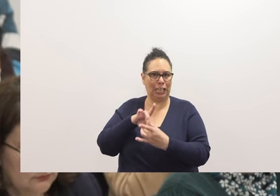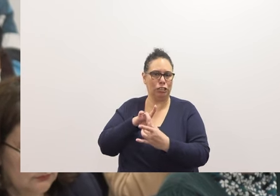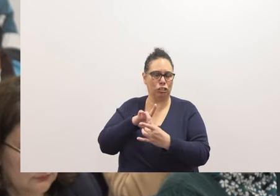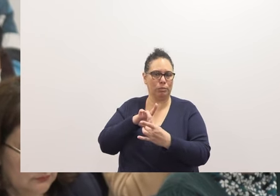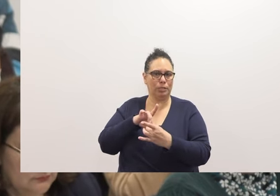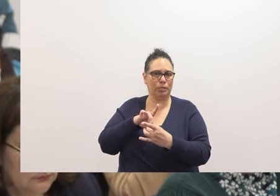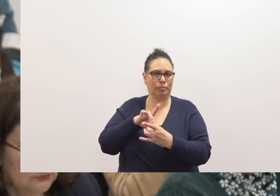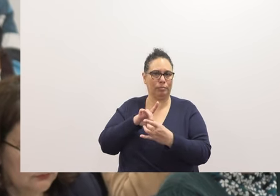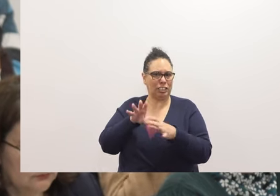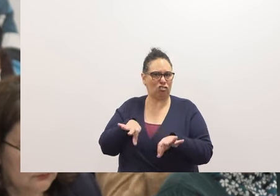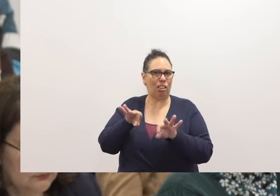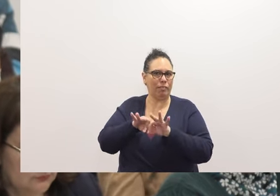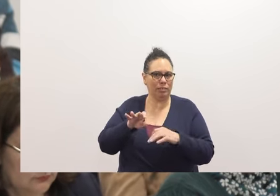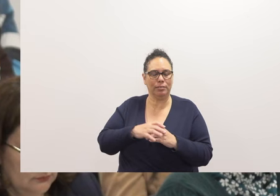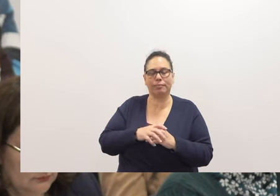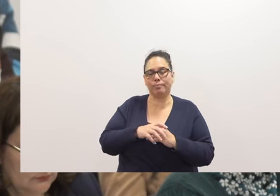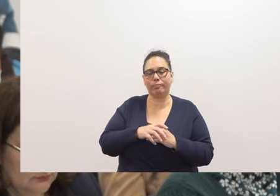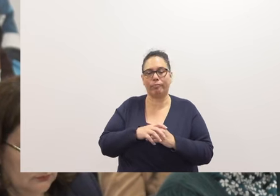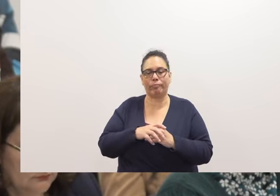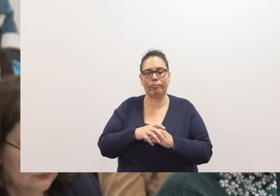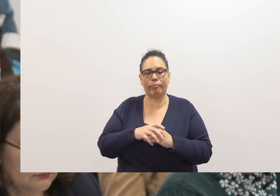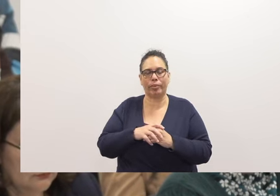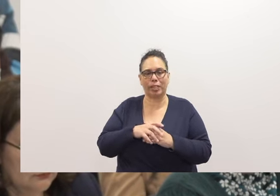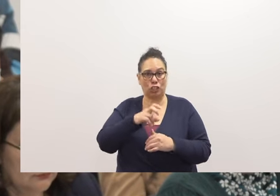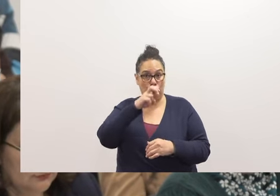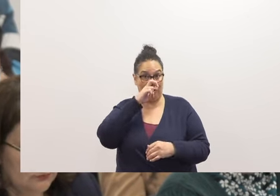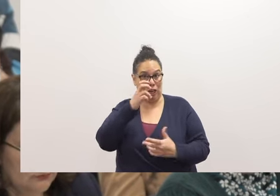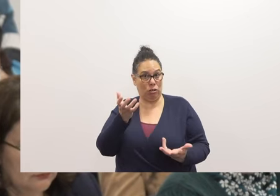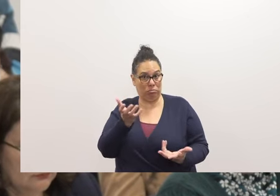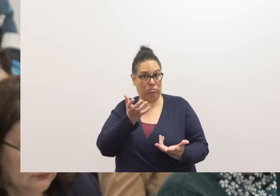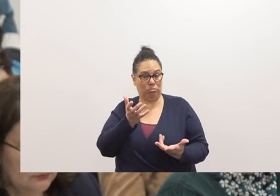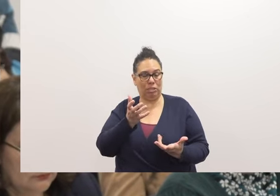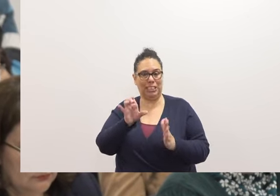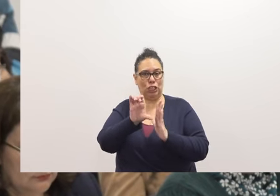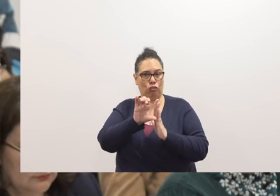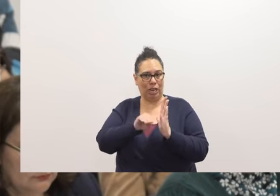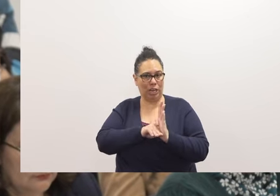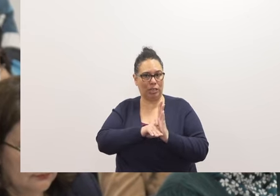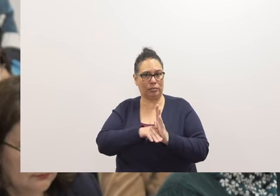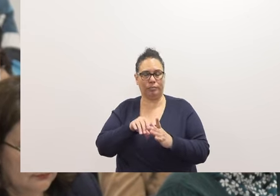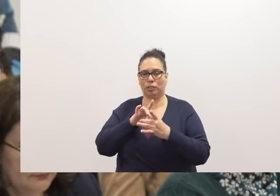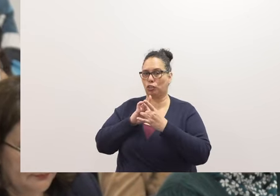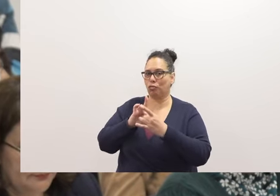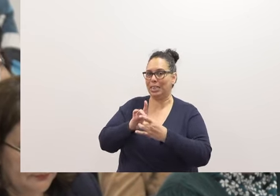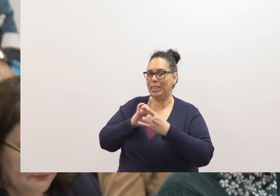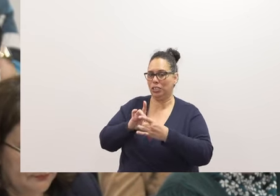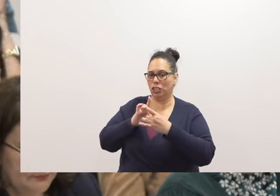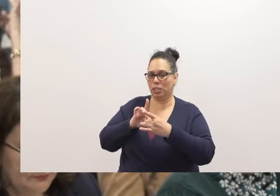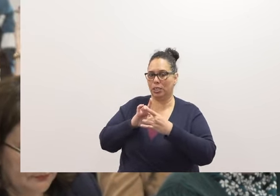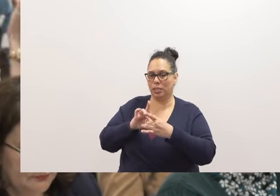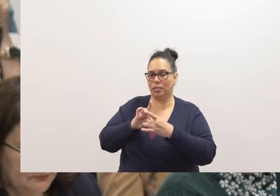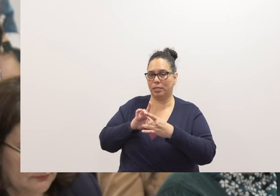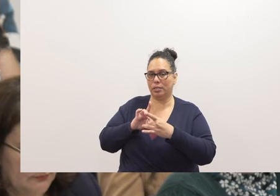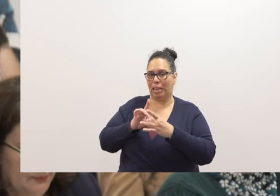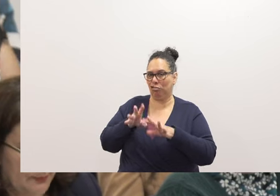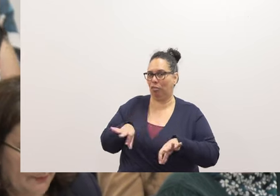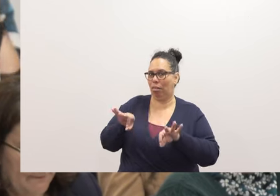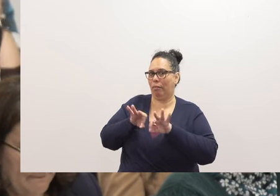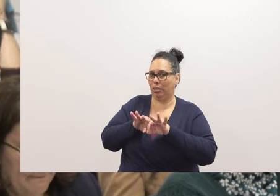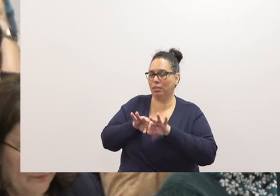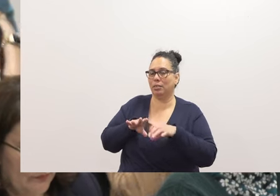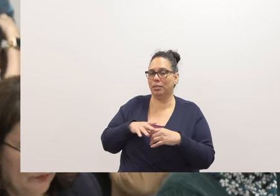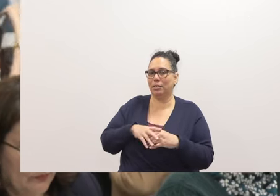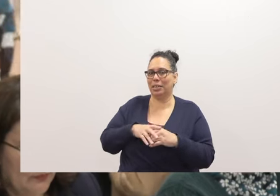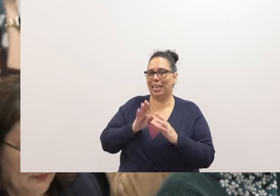and relevance. So the rigor is in the curriculum, the relationships and relevance is